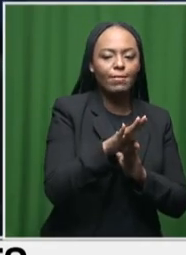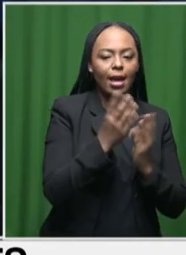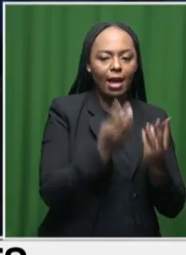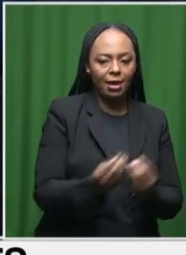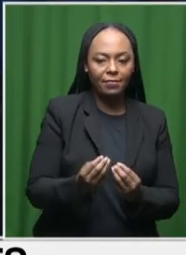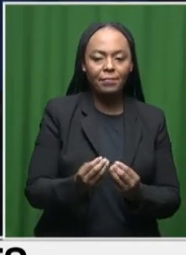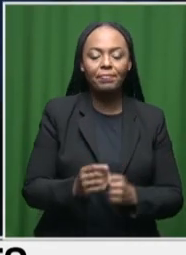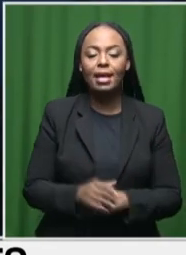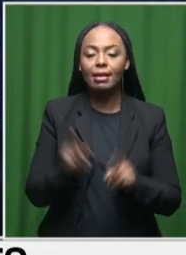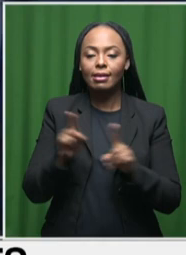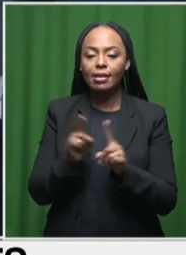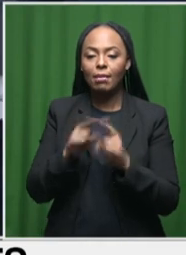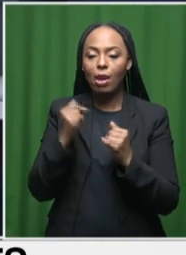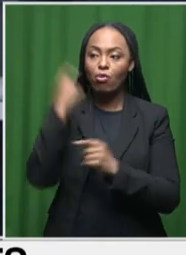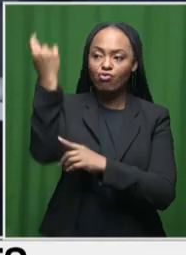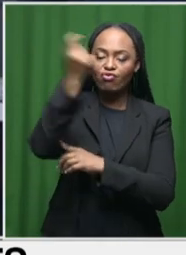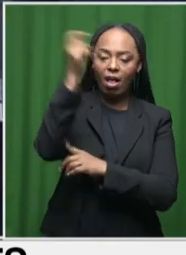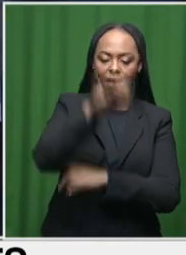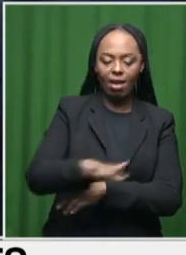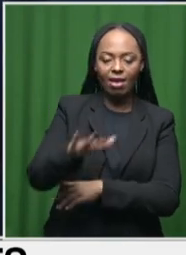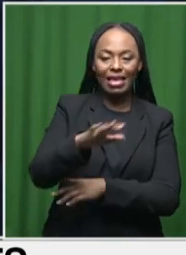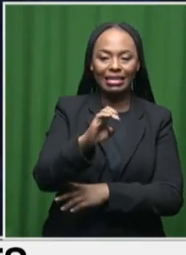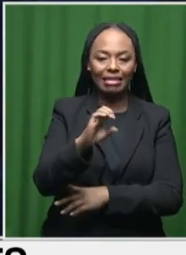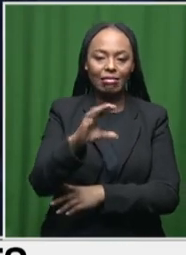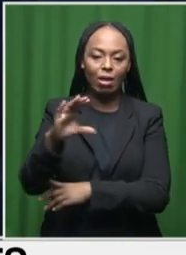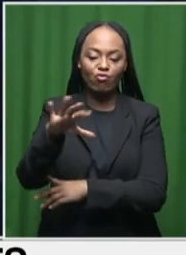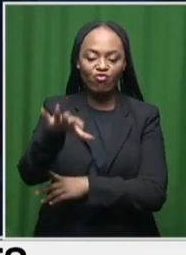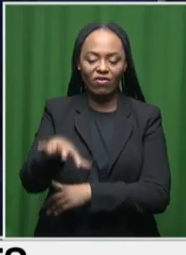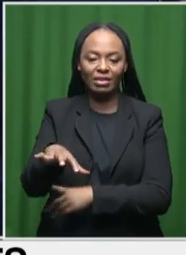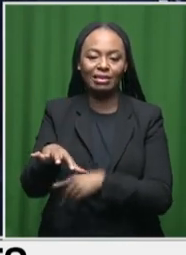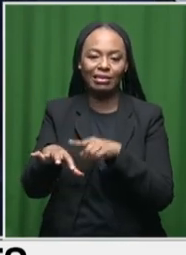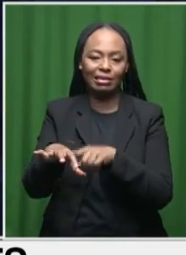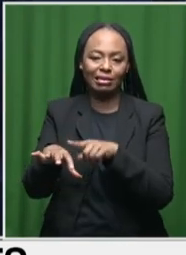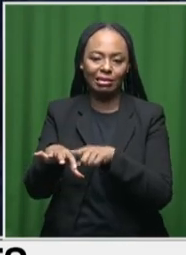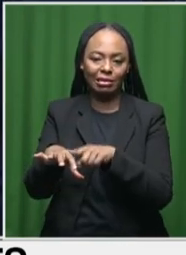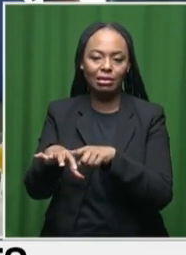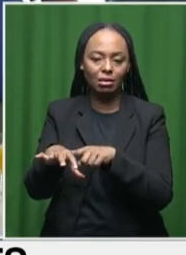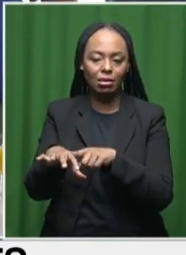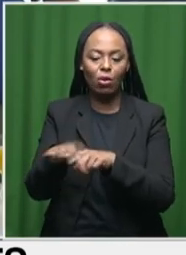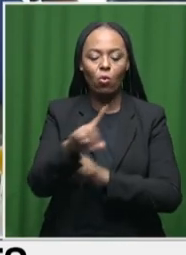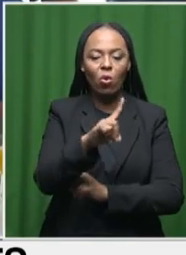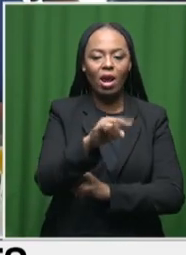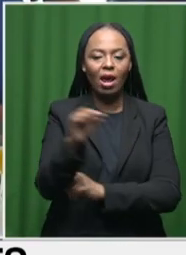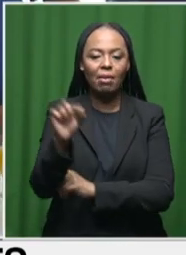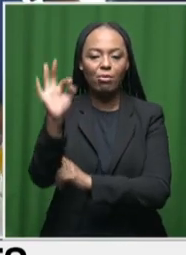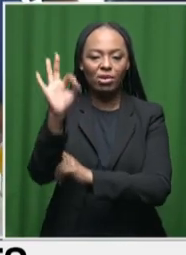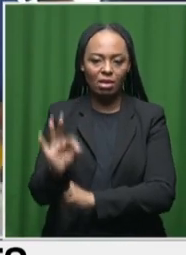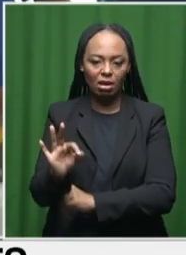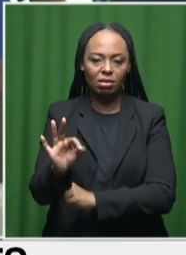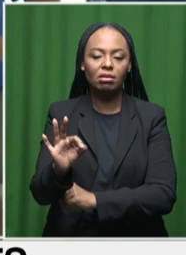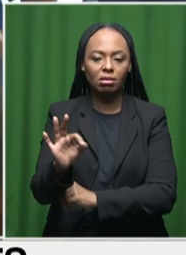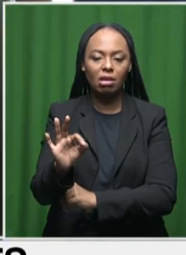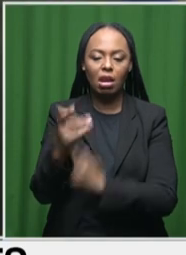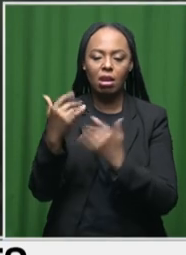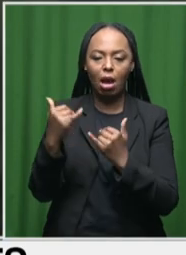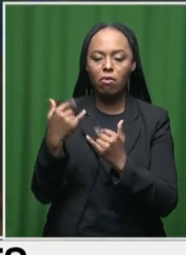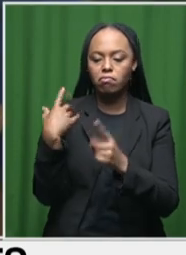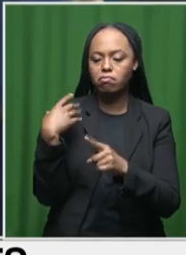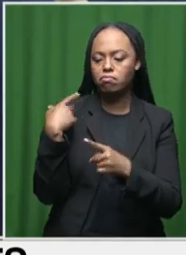Ngajima, which is a rural area in the Eastern Cape, a basically 100% black ward, we fought that about 6 weeks